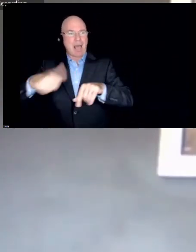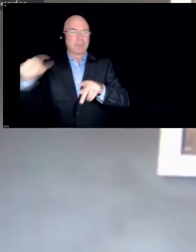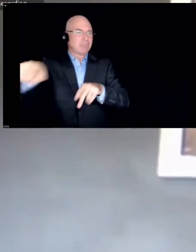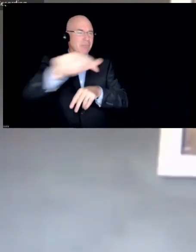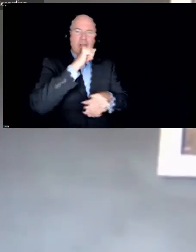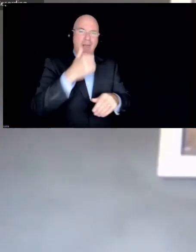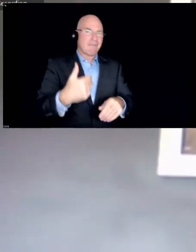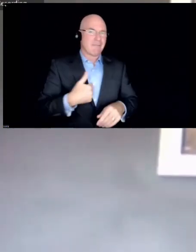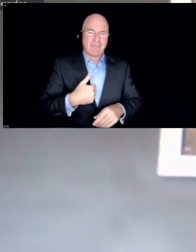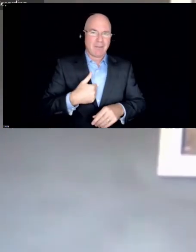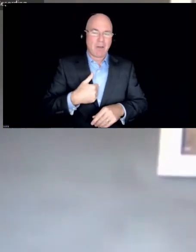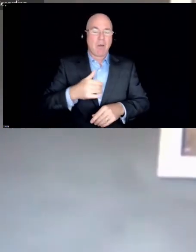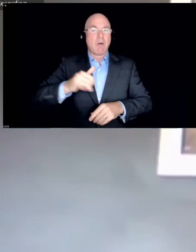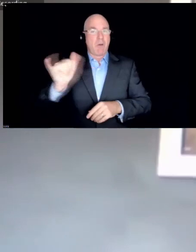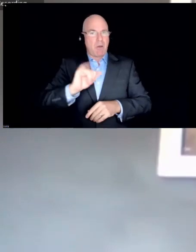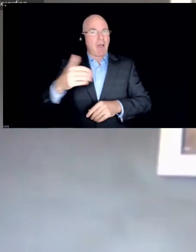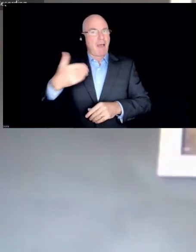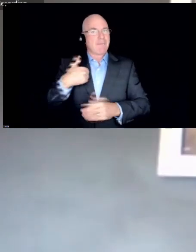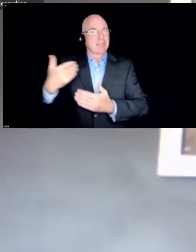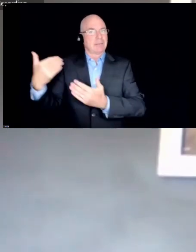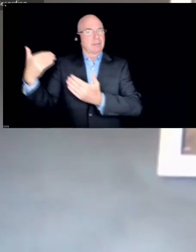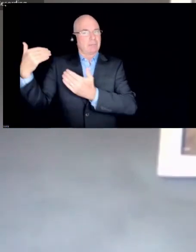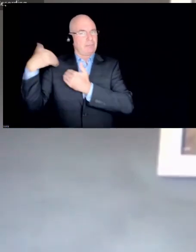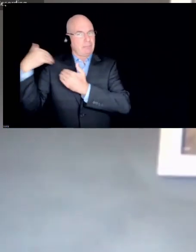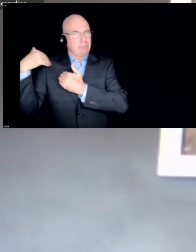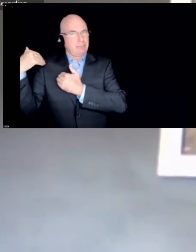not, and I also have a responsibility.